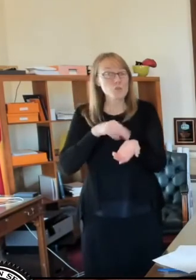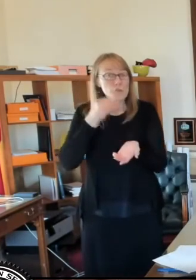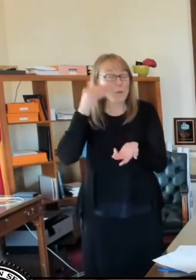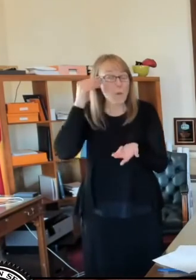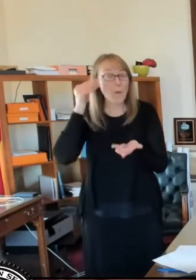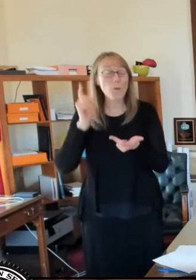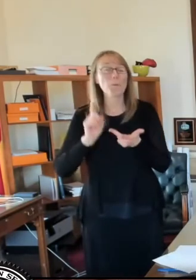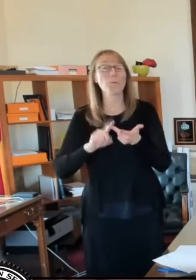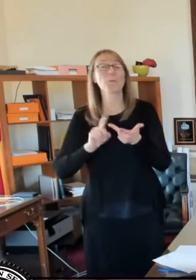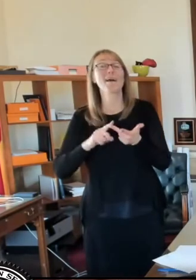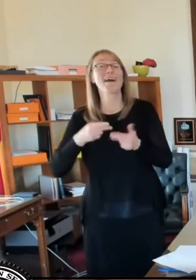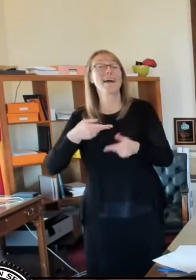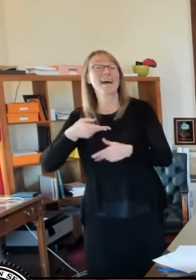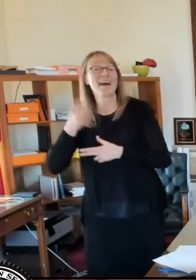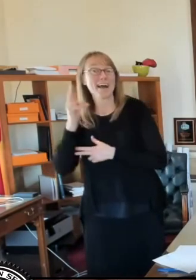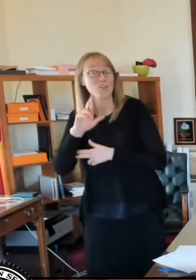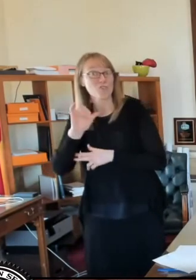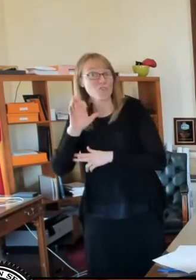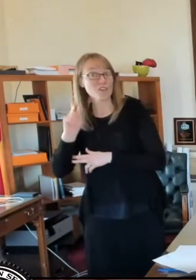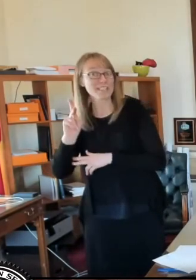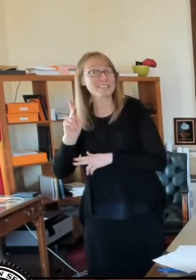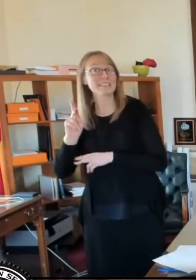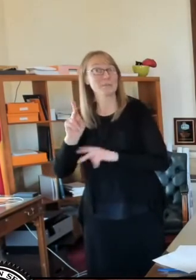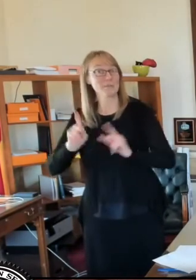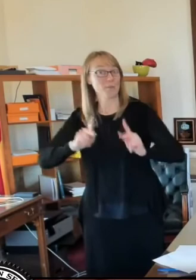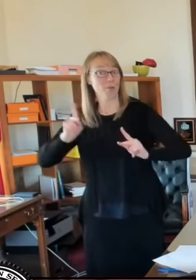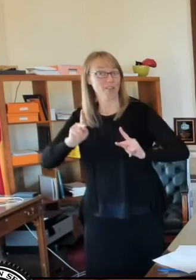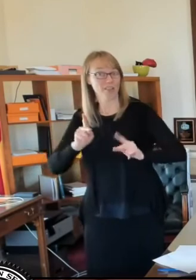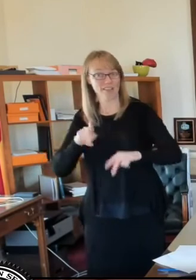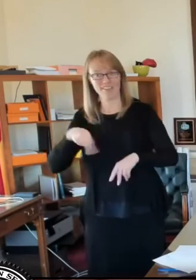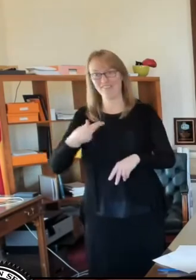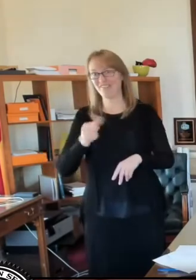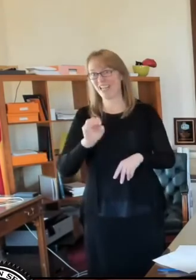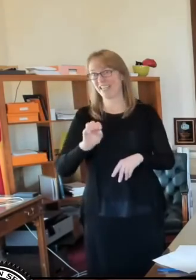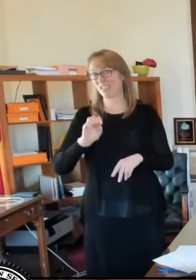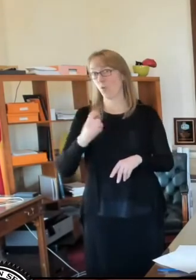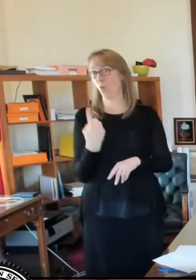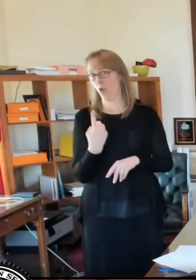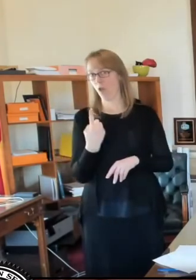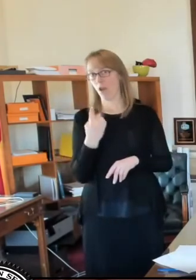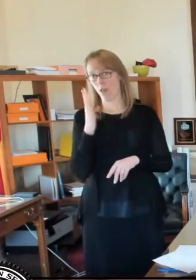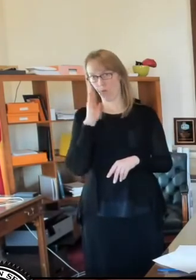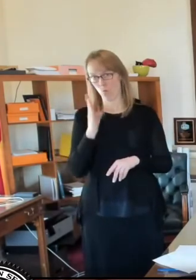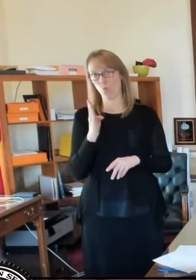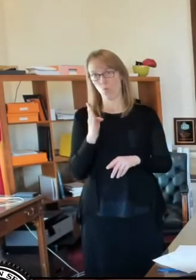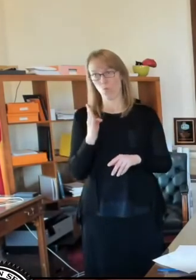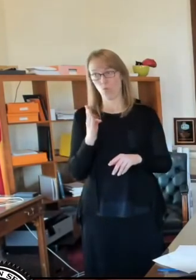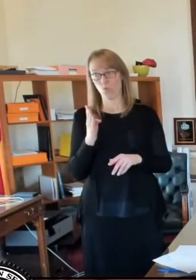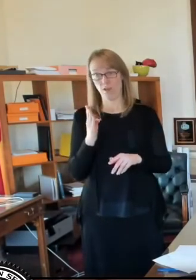be in phase one. And that's why phase one is going to take